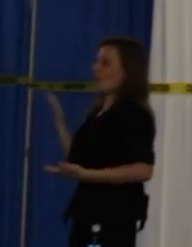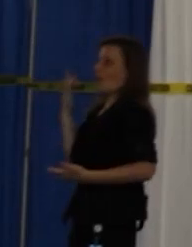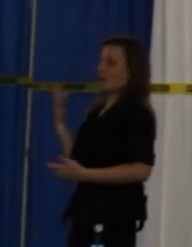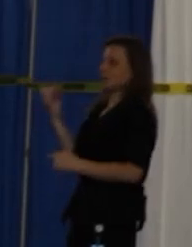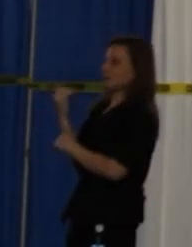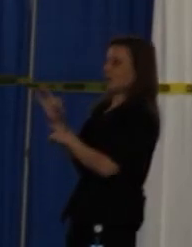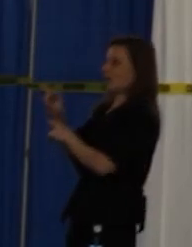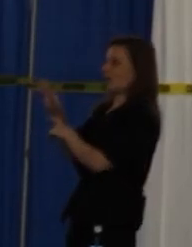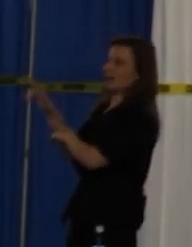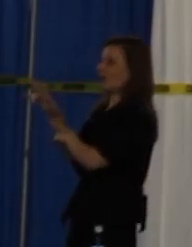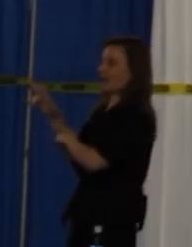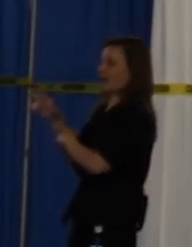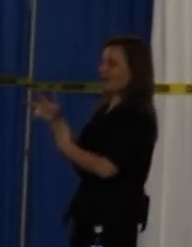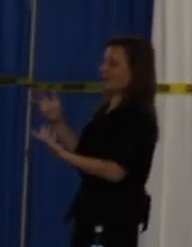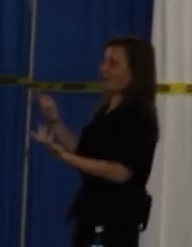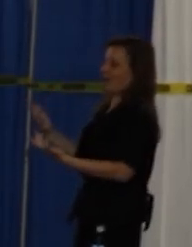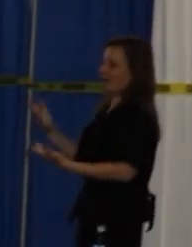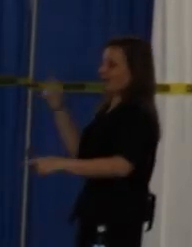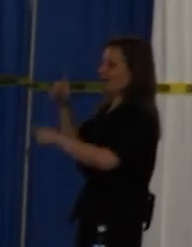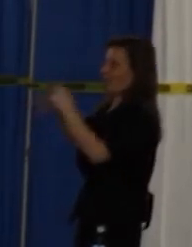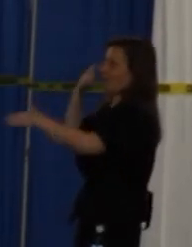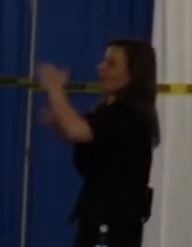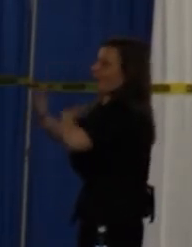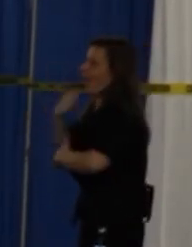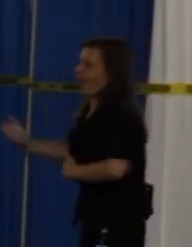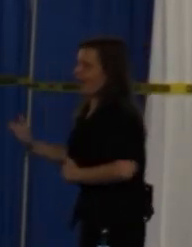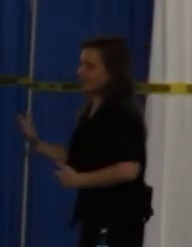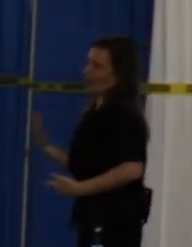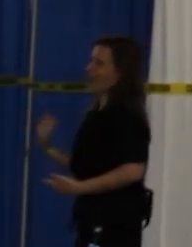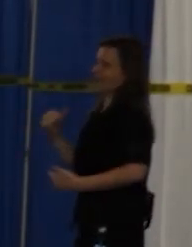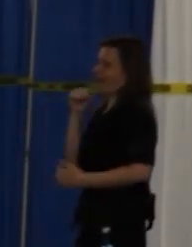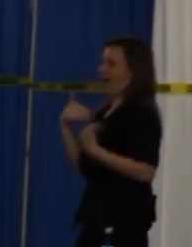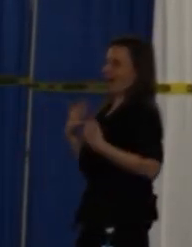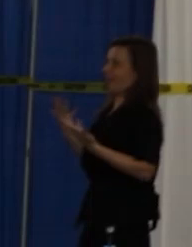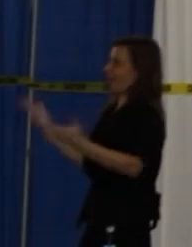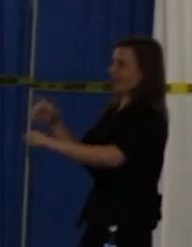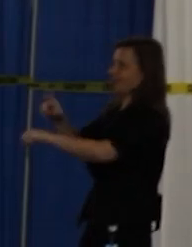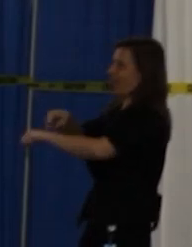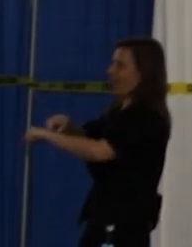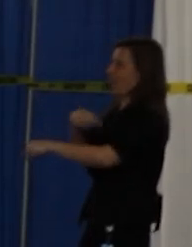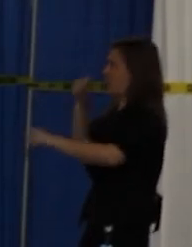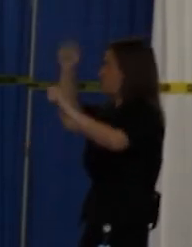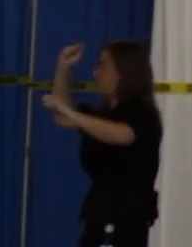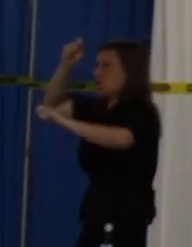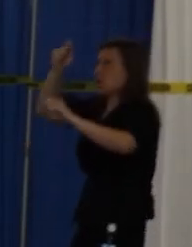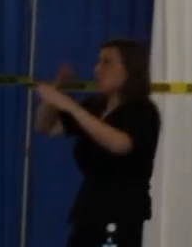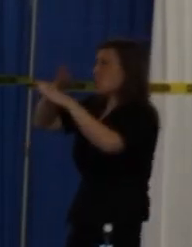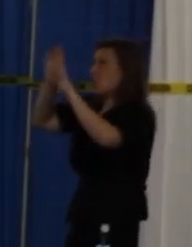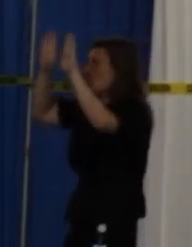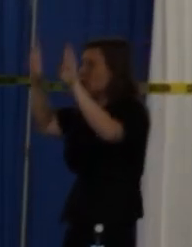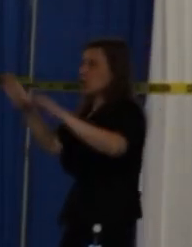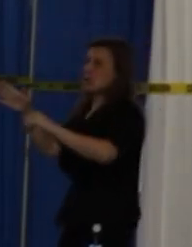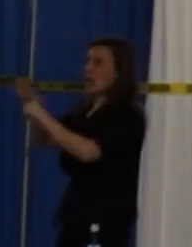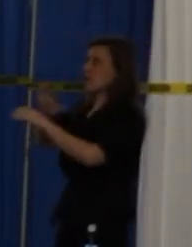1983. And Alicia formed off the Louisiana coast, and we didn't have much time. I remember barely getting the plywood up, and the winds were coming up. And